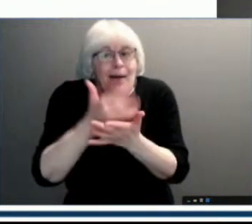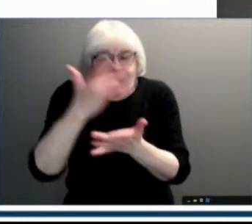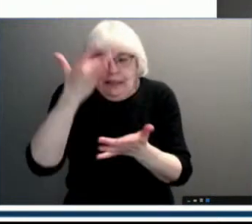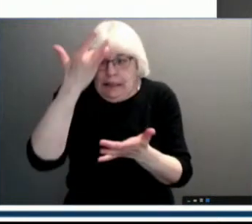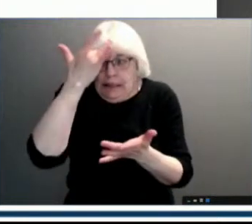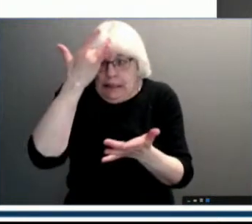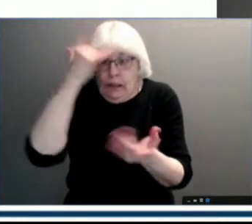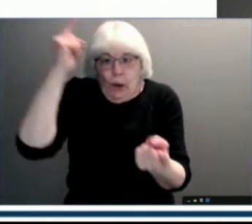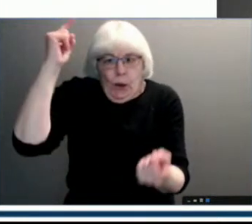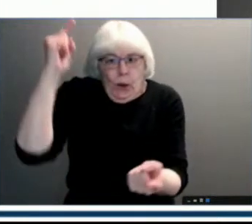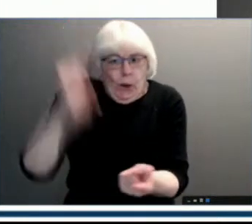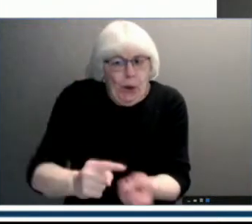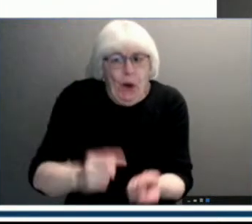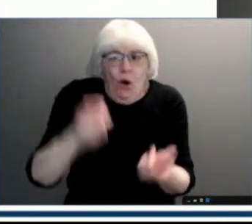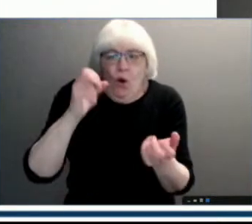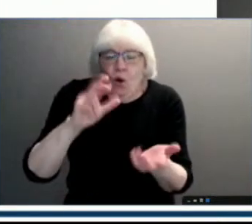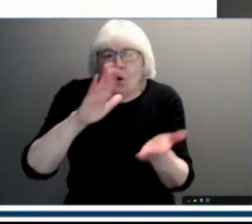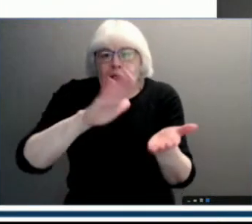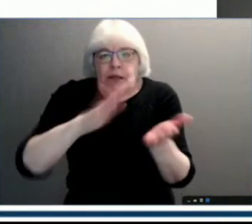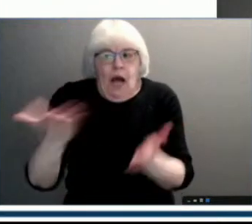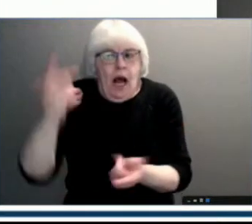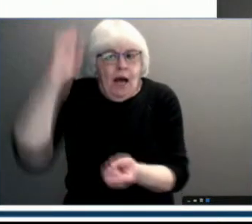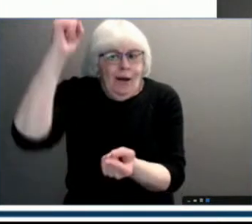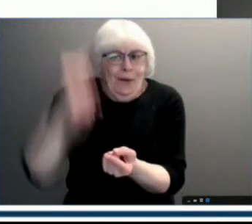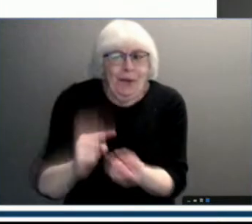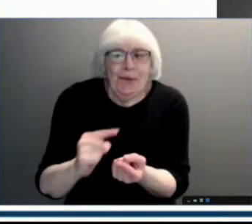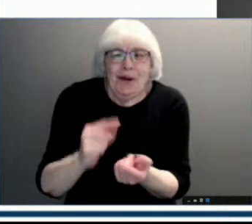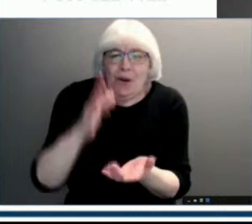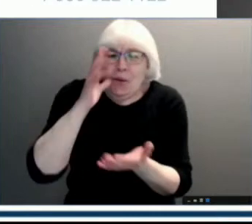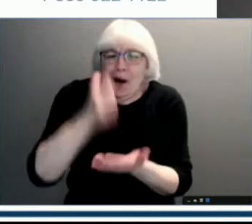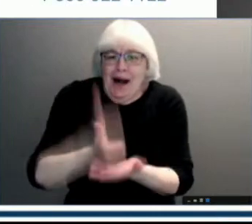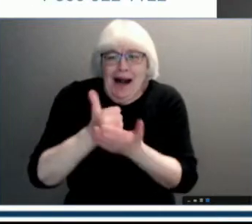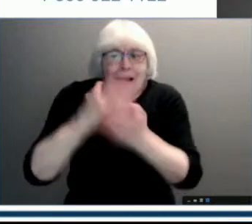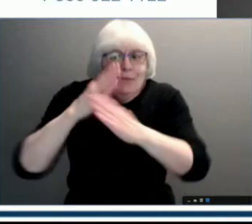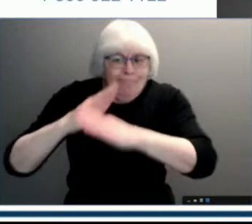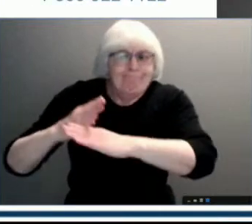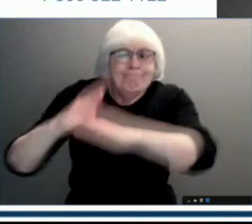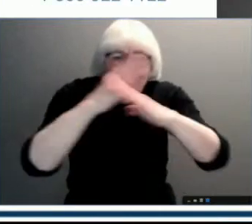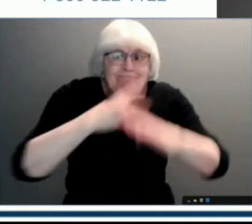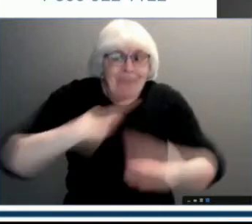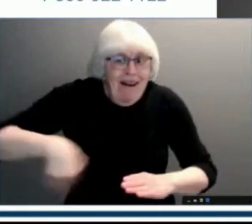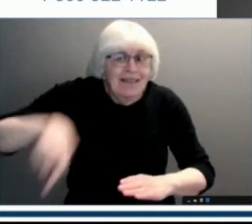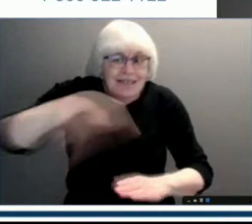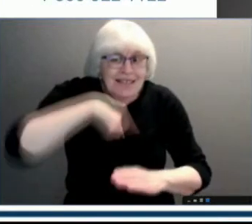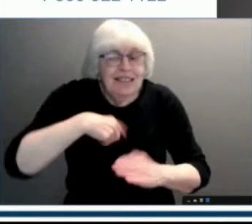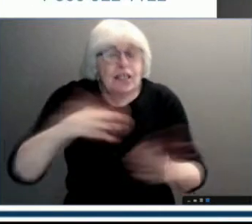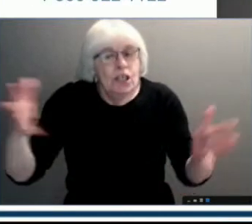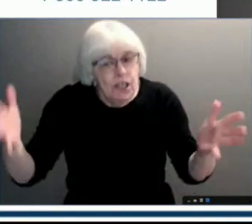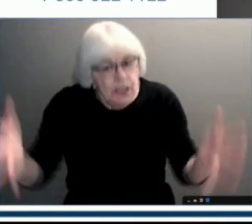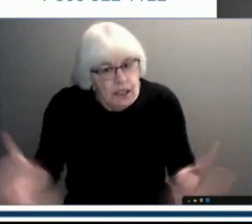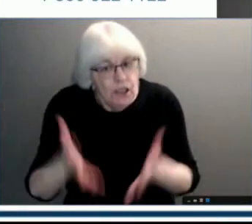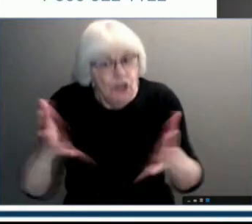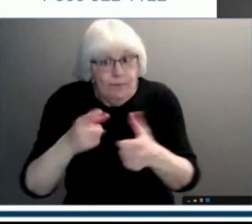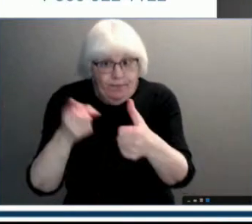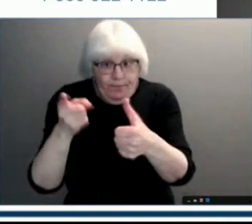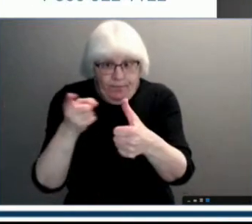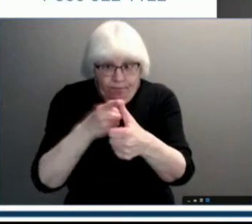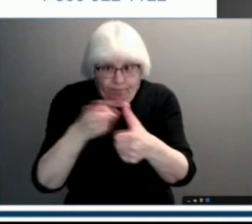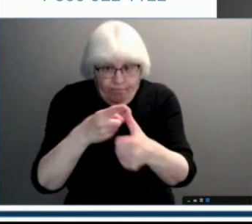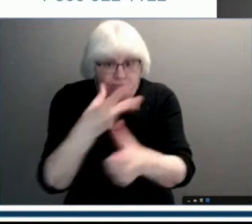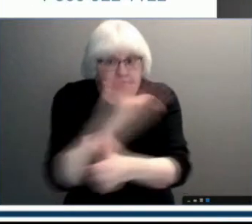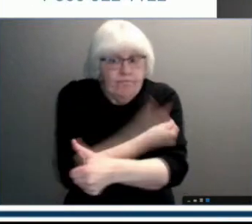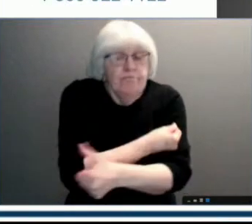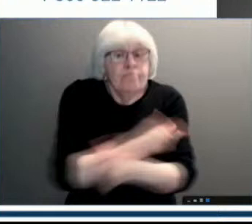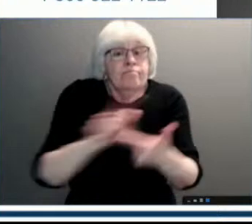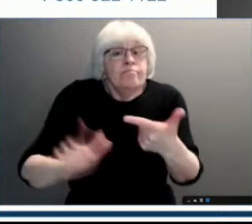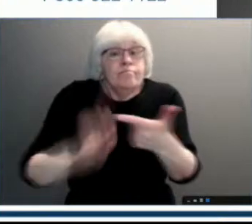and others. And I encourage everyone to get their first and second dose if you haven't already, especially children aged